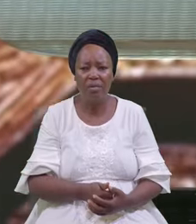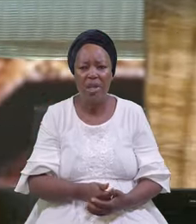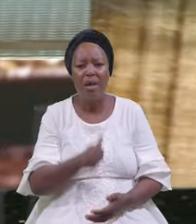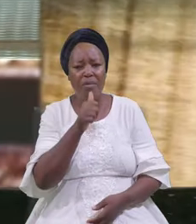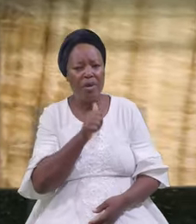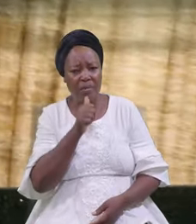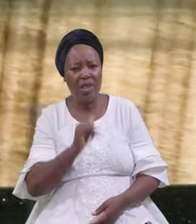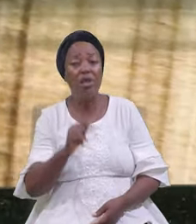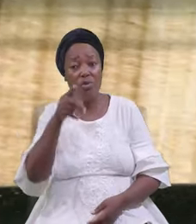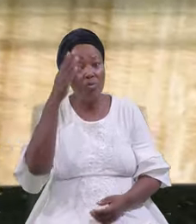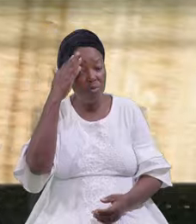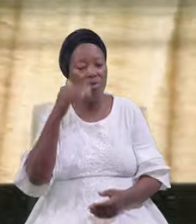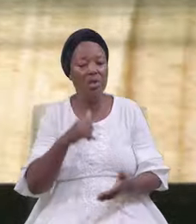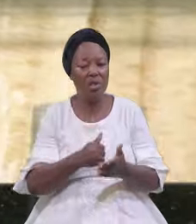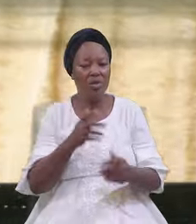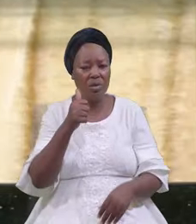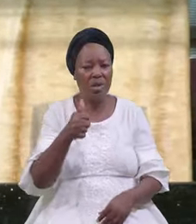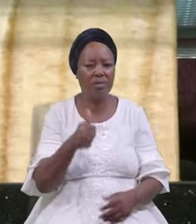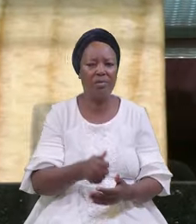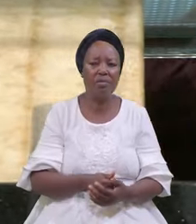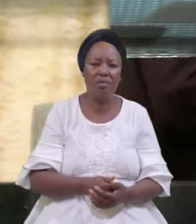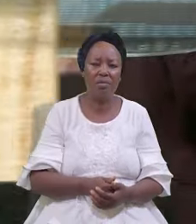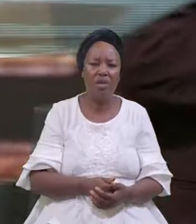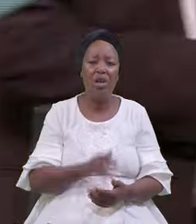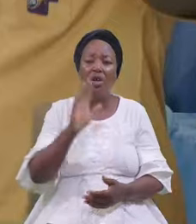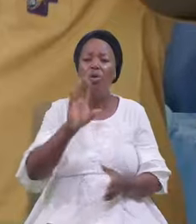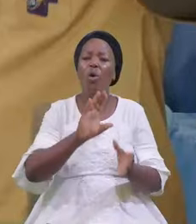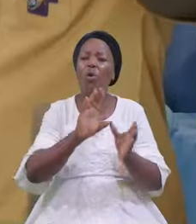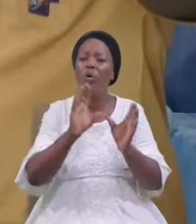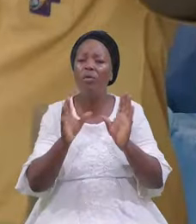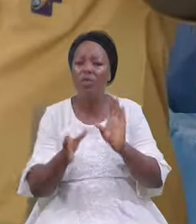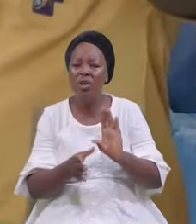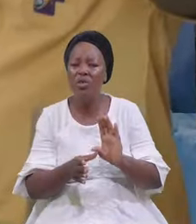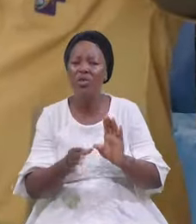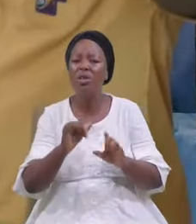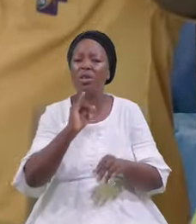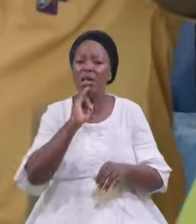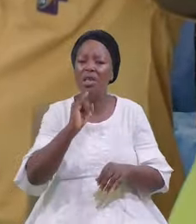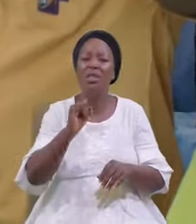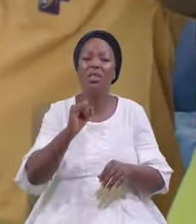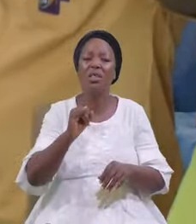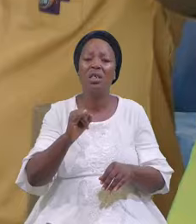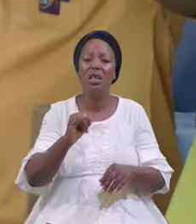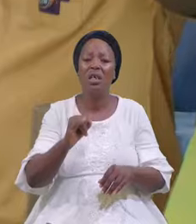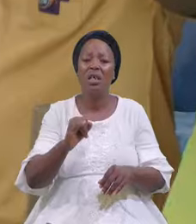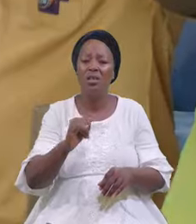Privately, you know. Your conversion is in